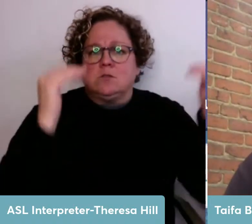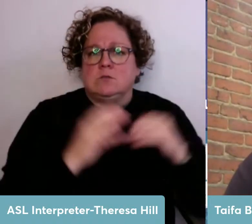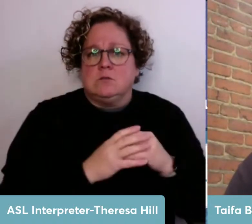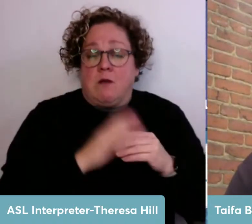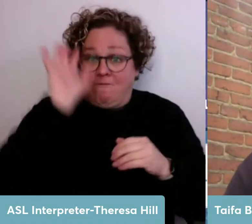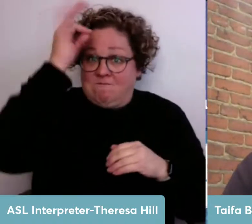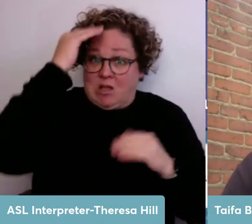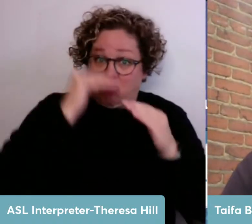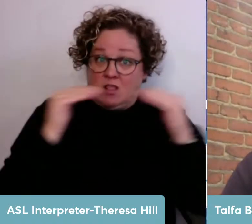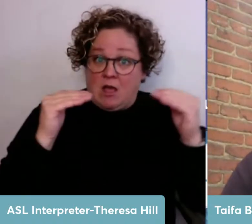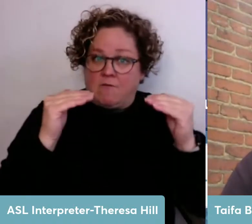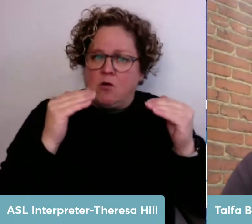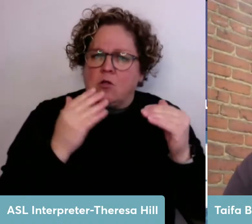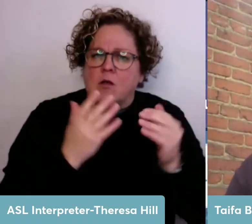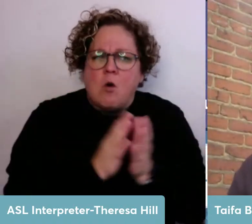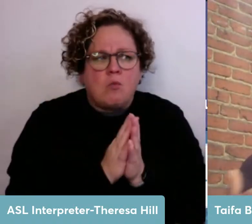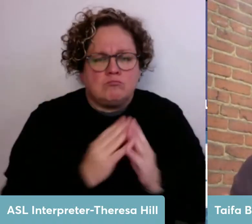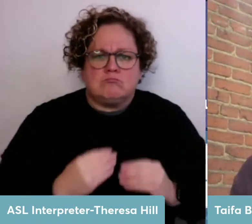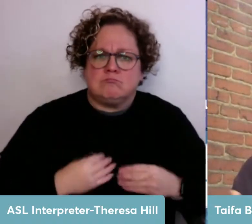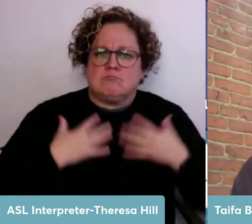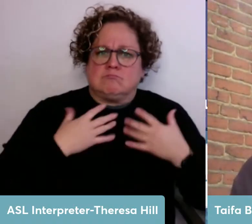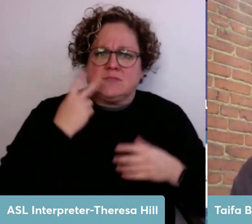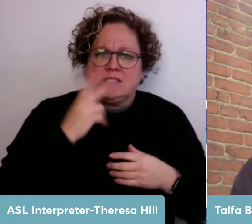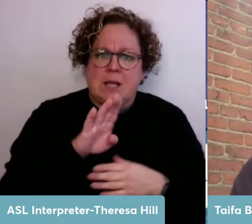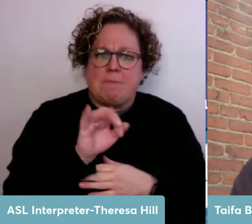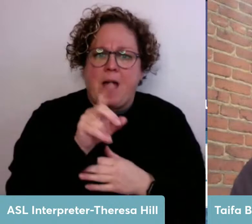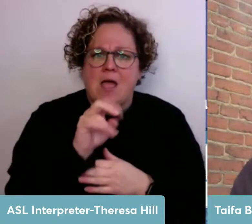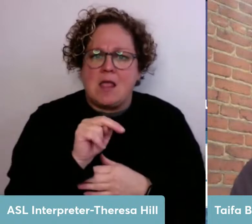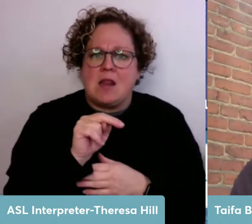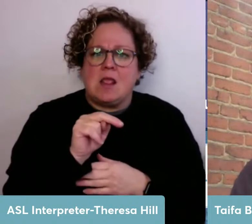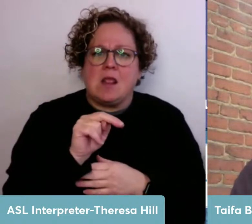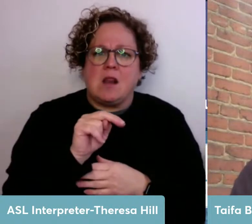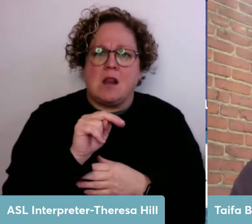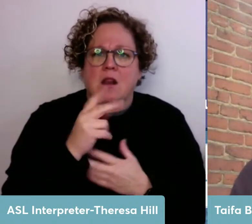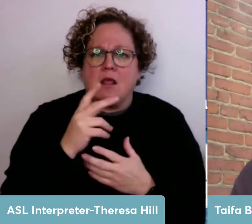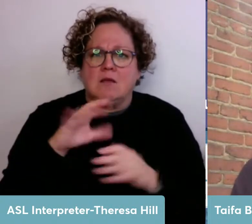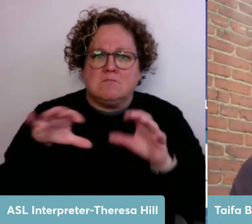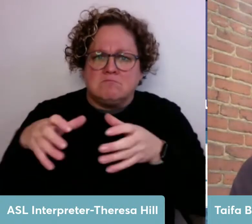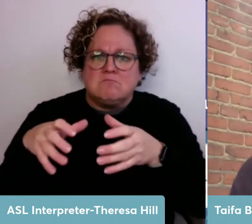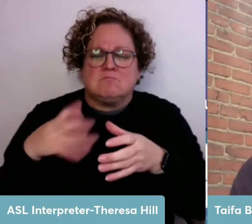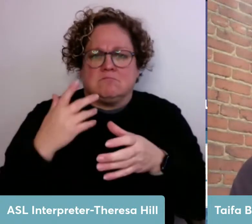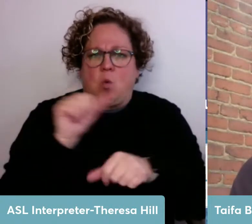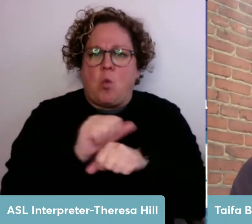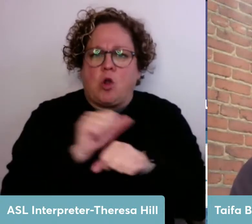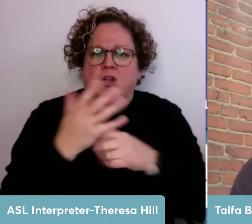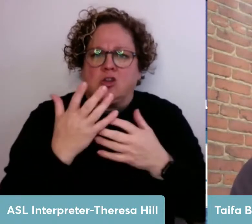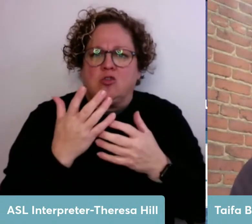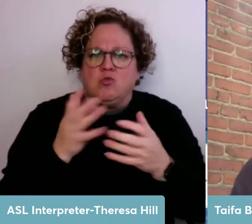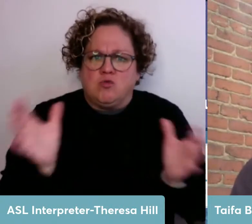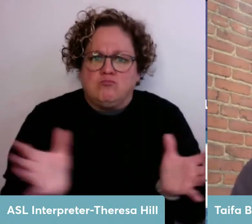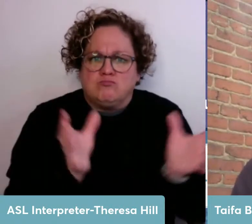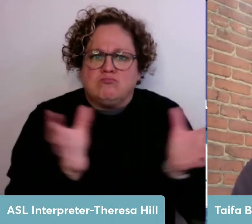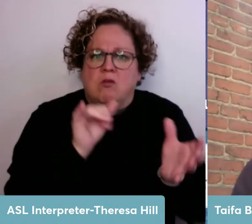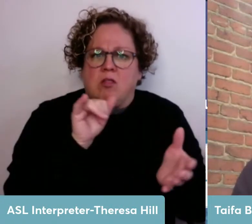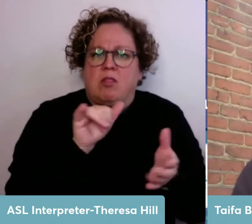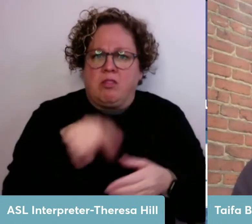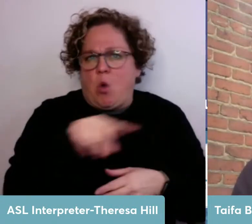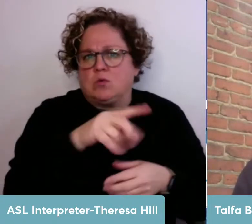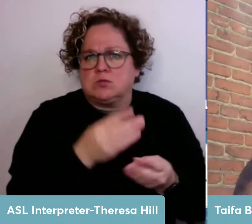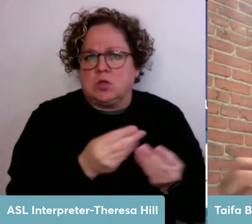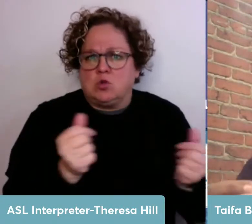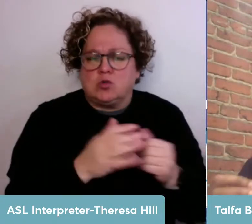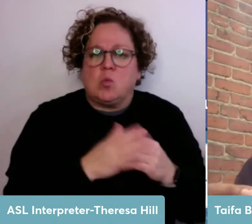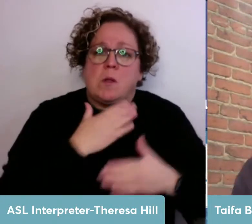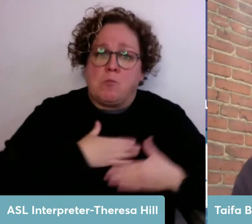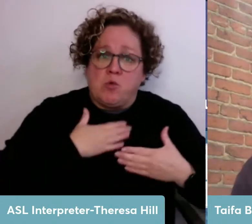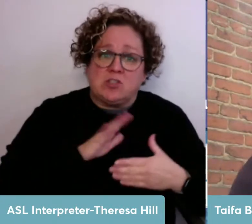the Biden administration working to advance some of these solutions. We can appreciate the administration's efforts